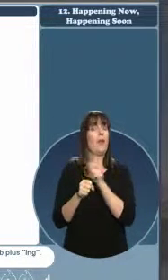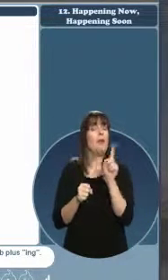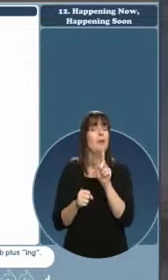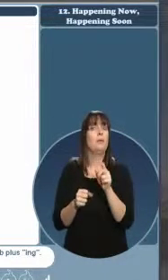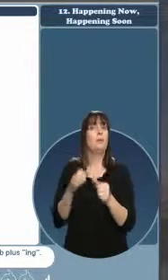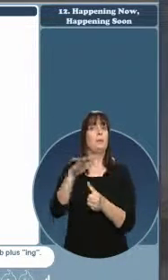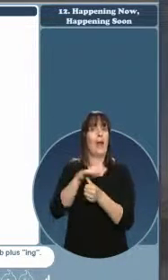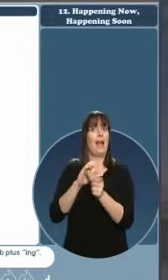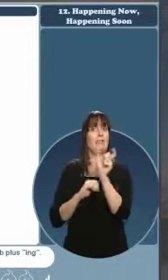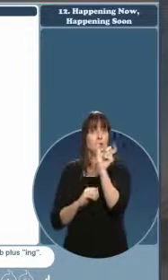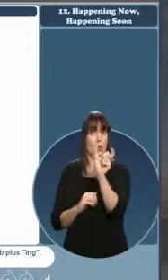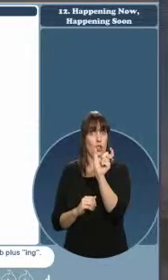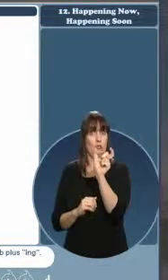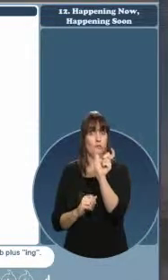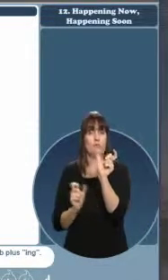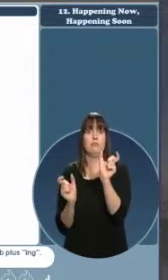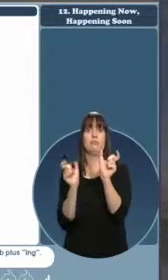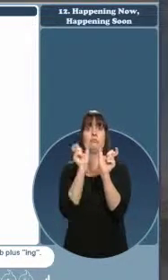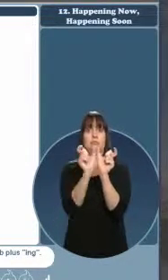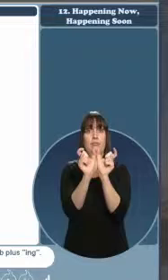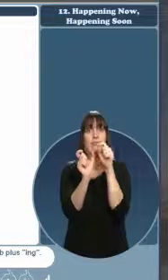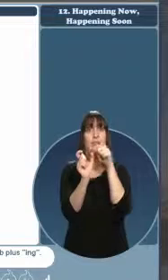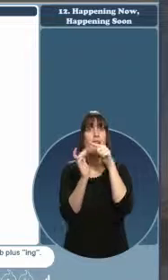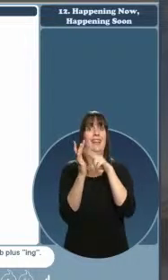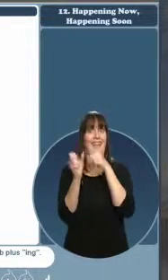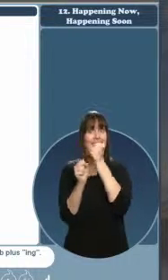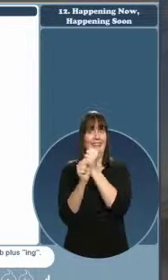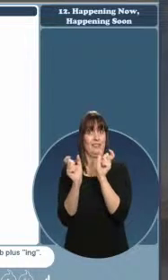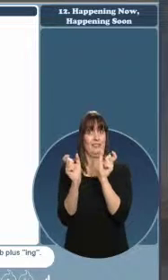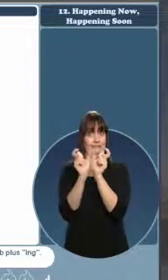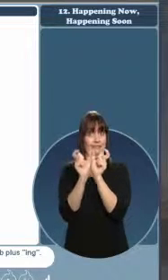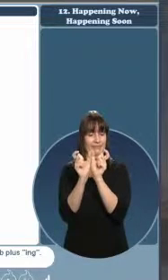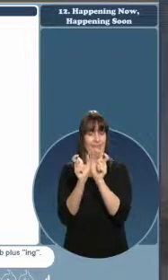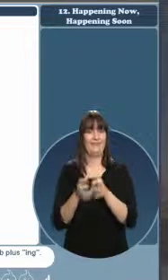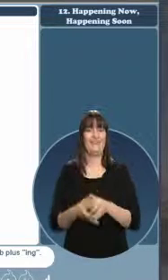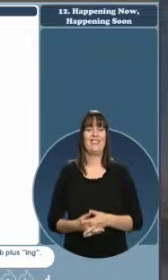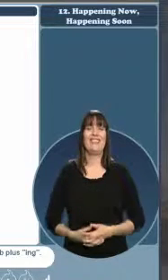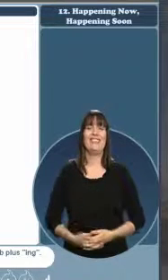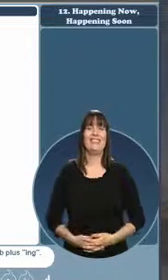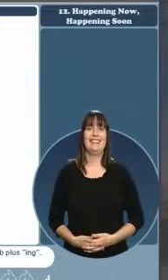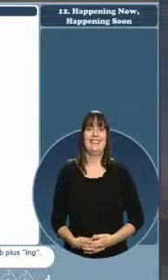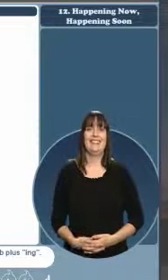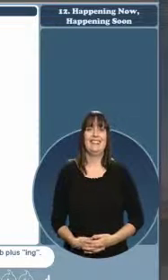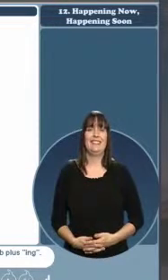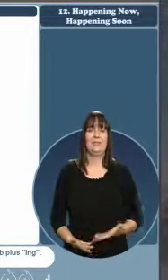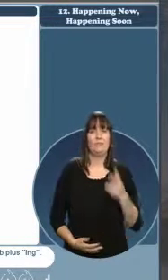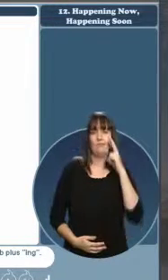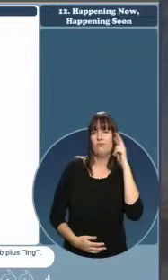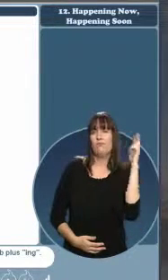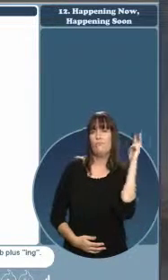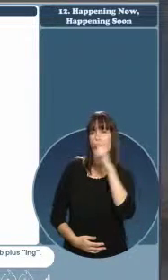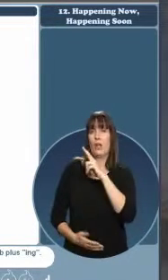We form the present participle by taking the base word and adding ing.